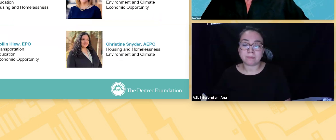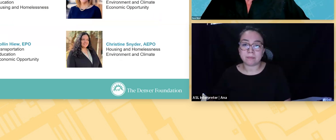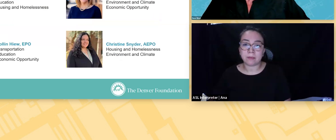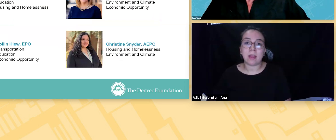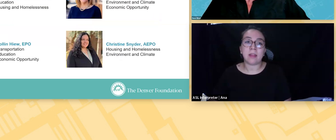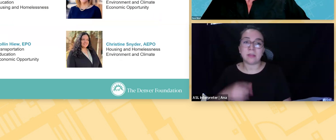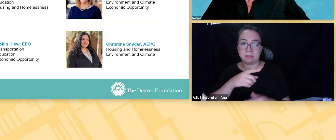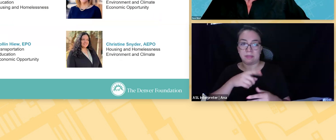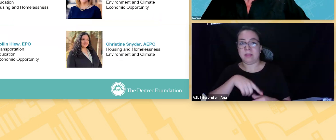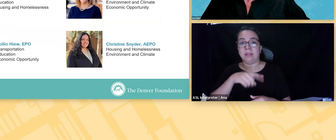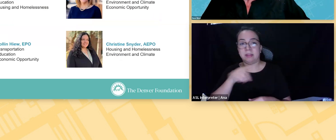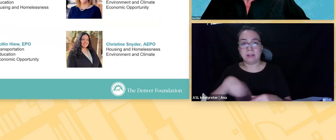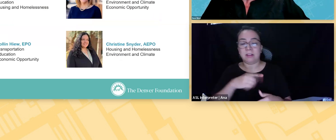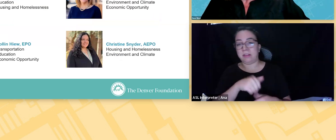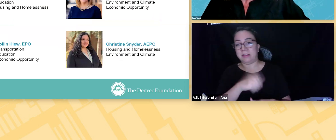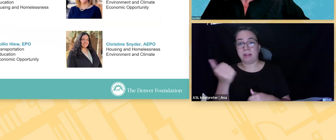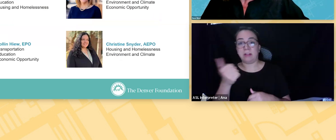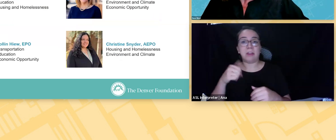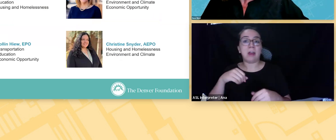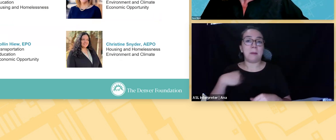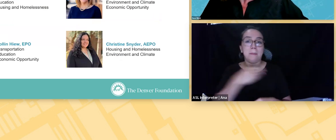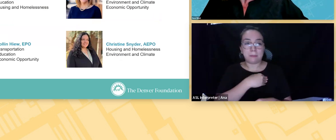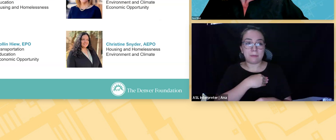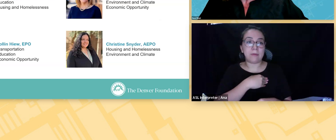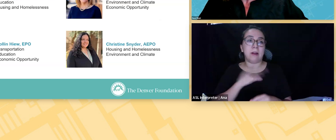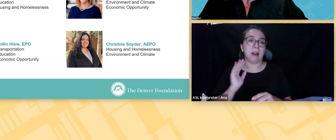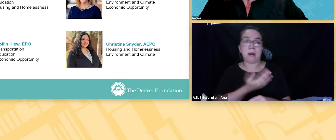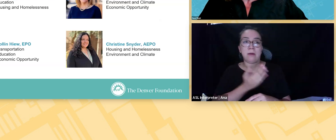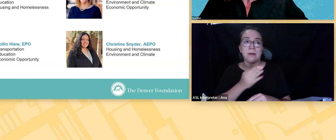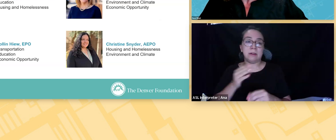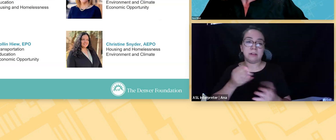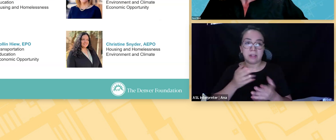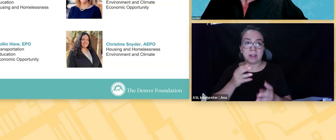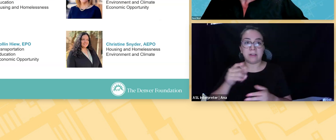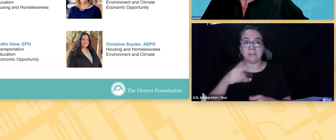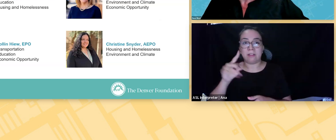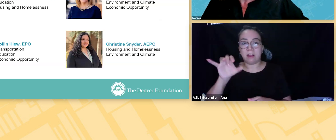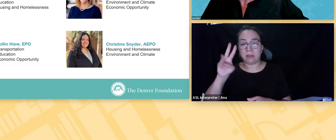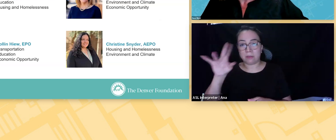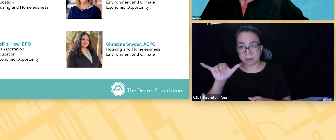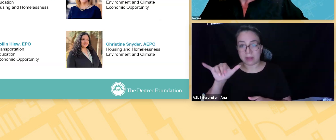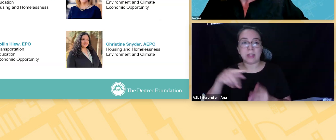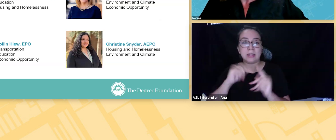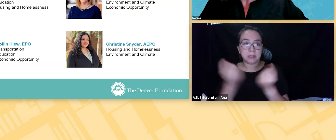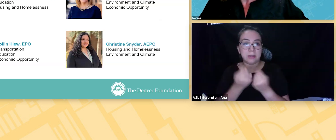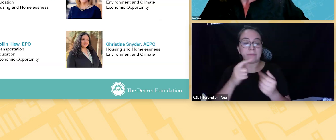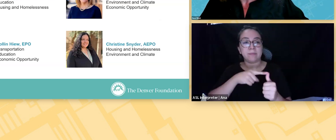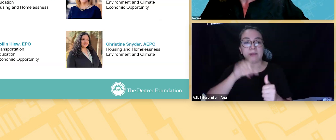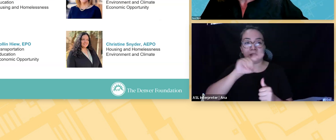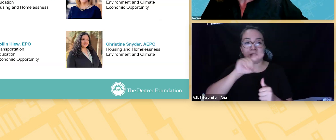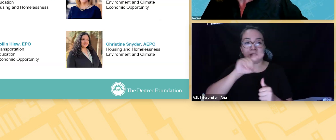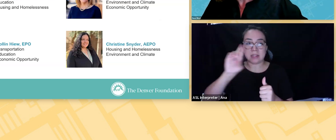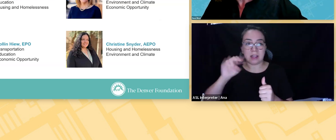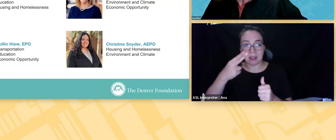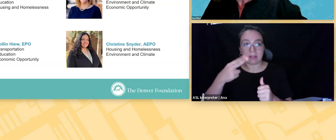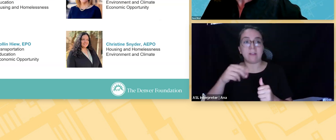And then these are the other members of our engaged philanthropy team. Zach Clapper, who focuses on our education and housing